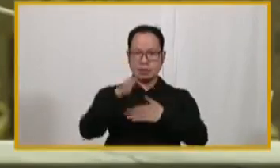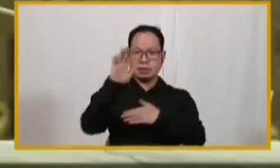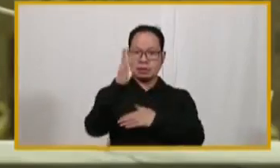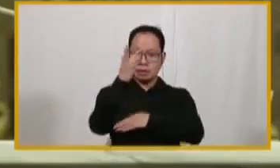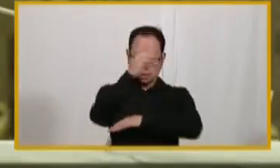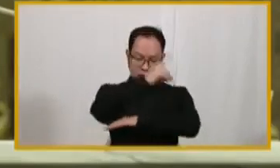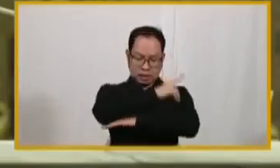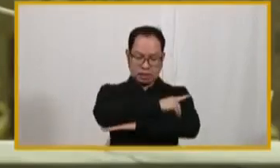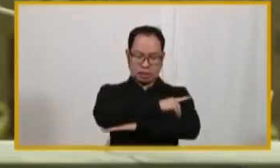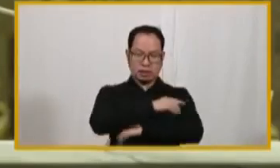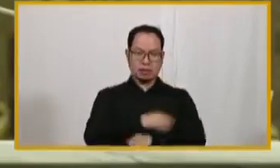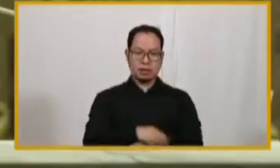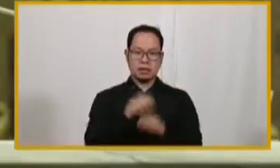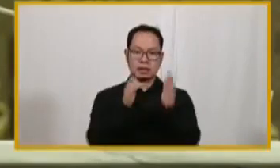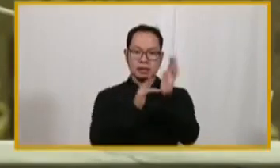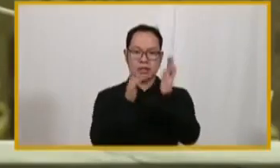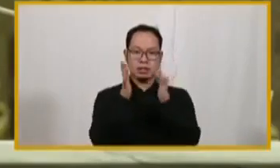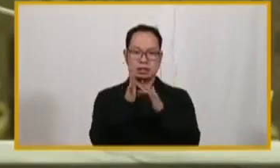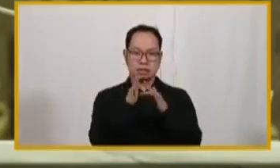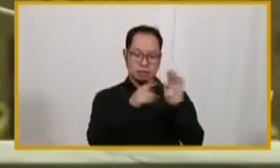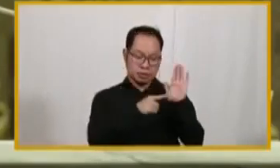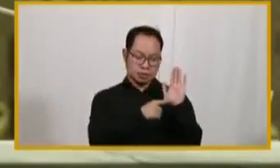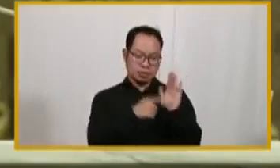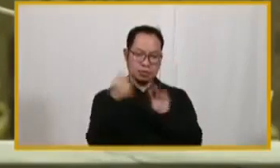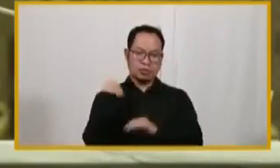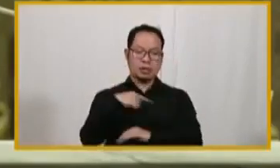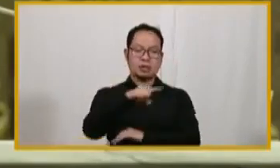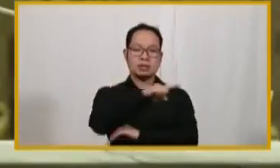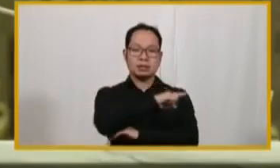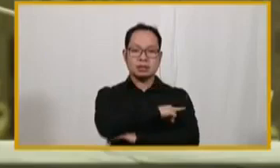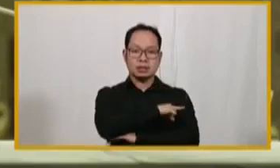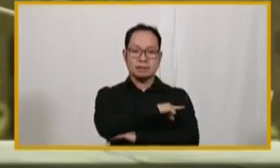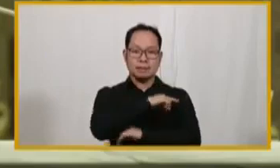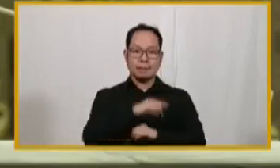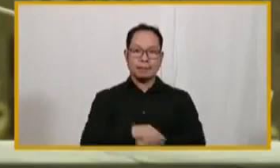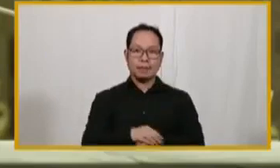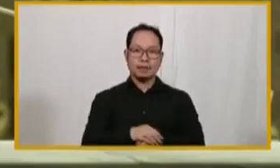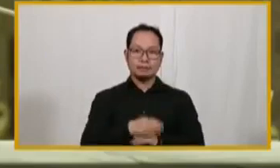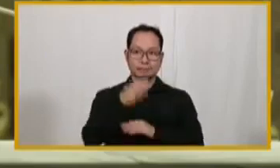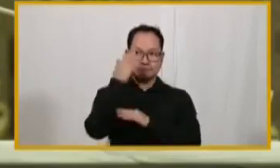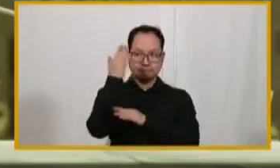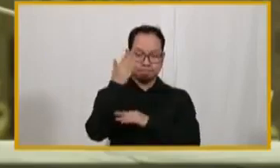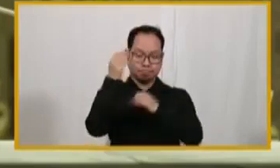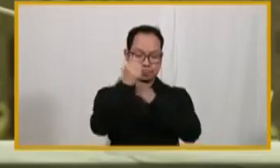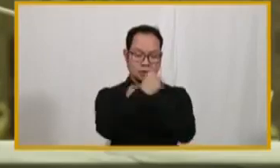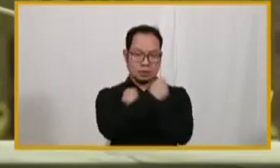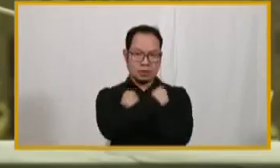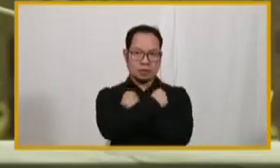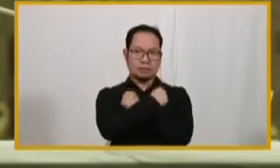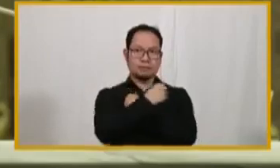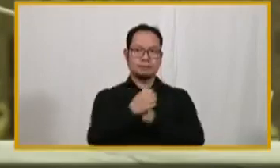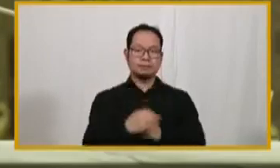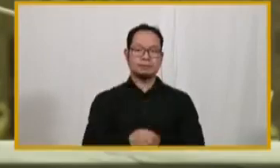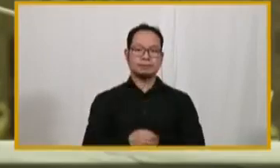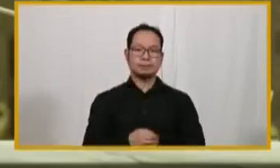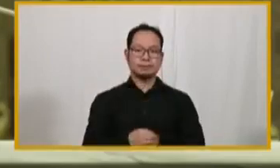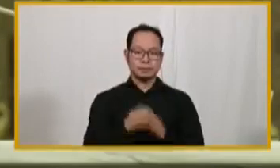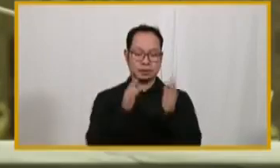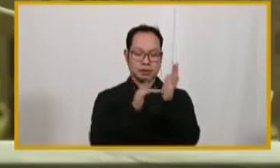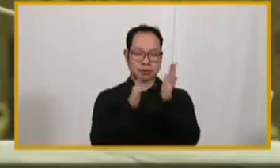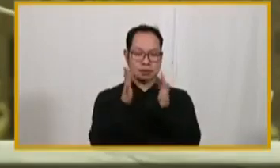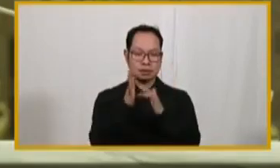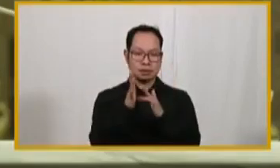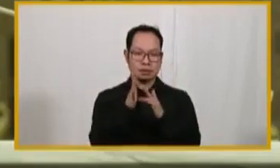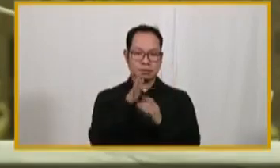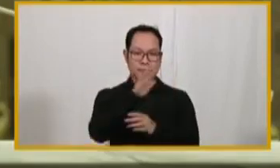3 days. Jesus will show us the extent of his love. Jesus